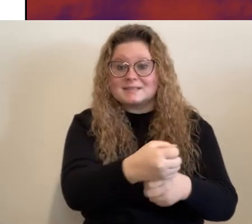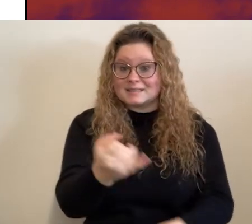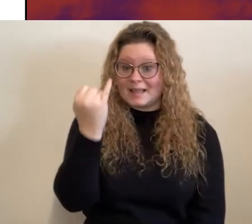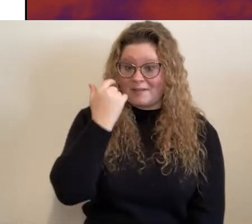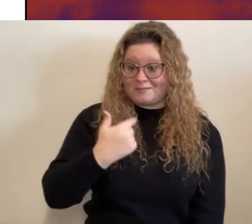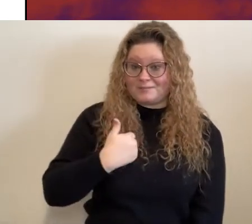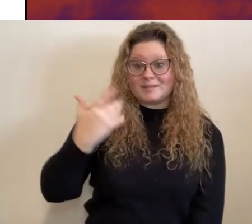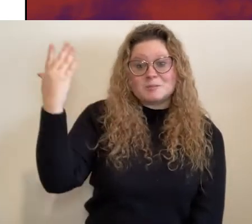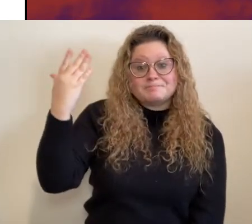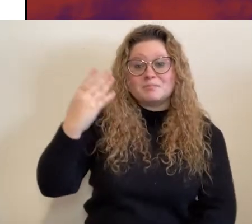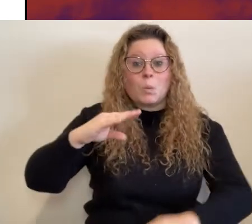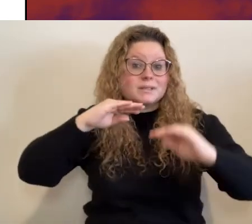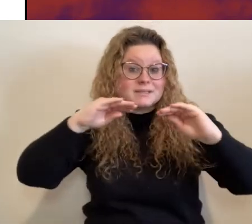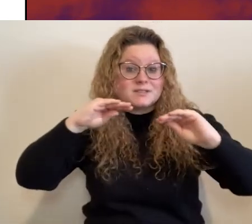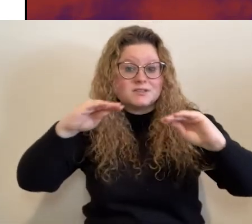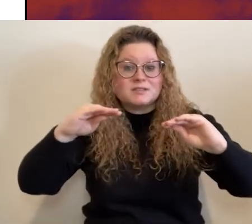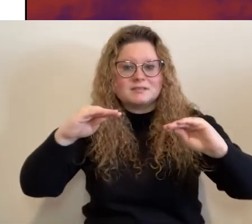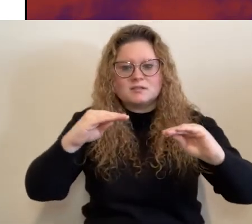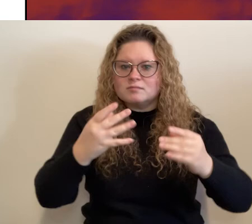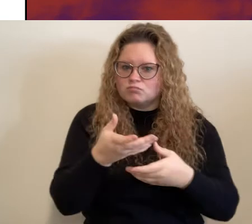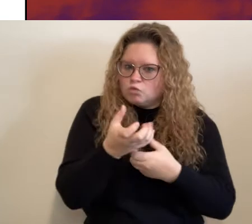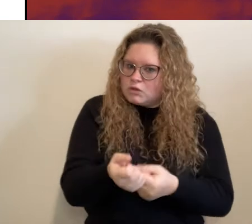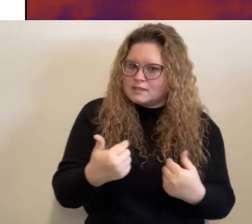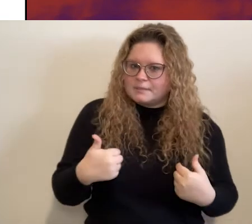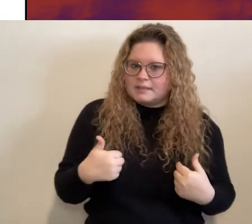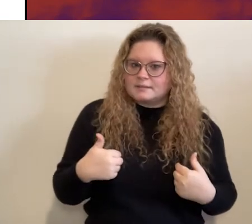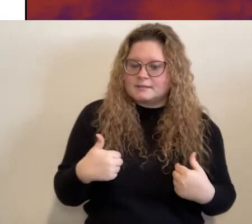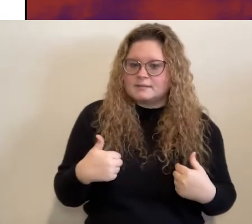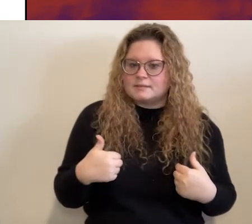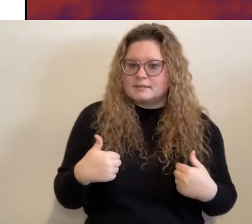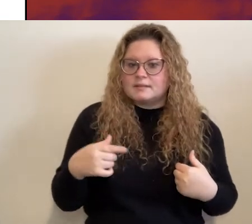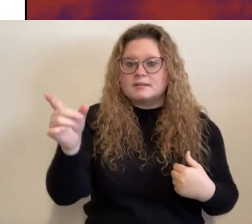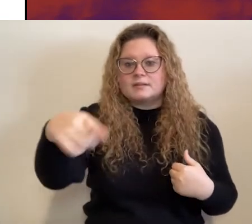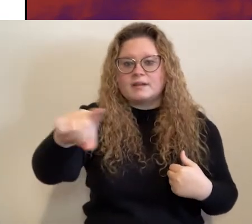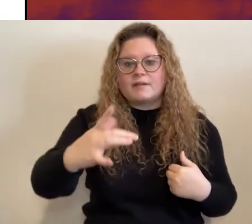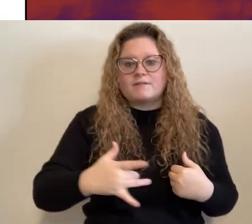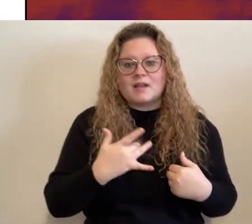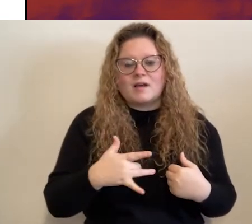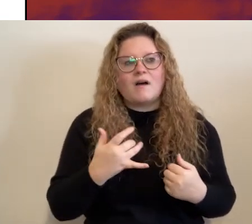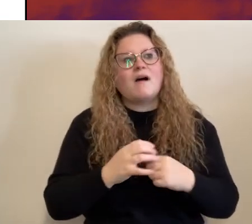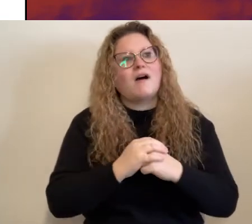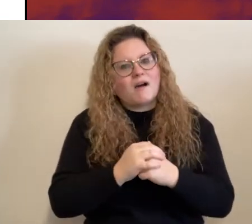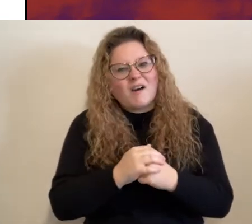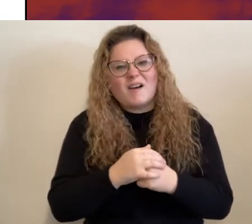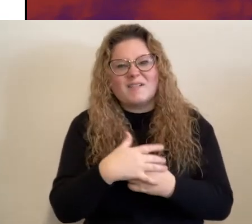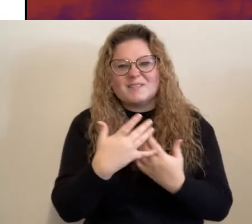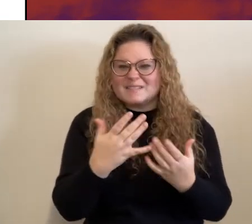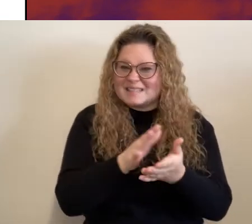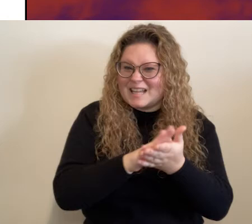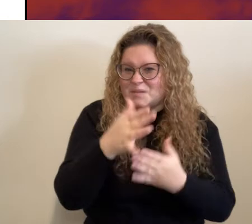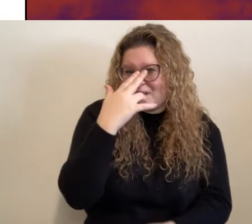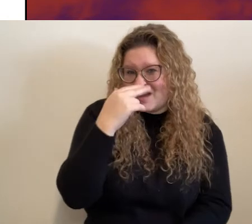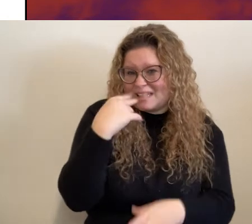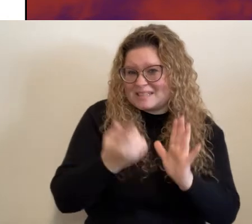or I'm teaching something, they trust what I'm talking about, but they also really appreciate how I can bring a humor when we are talking about something a little